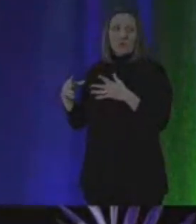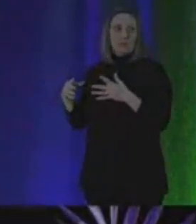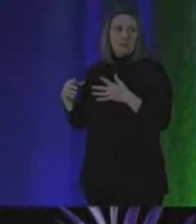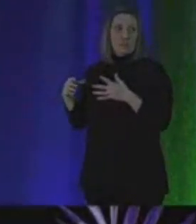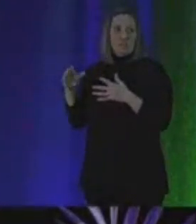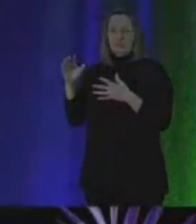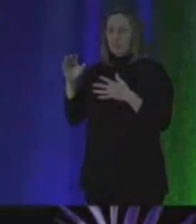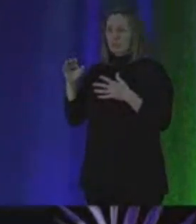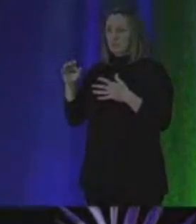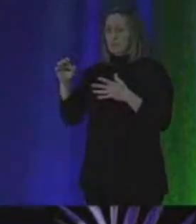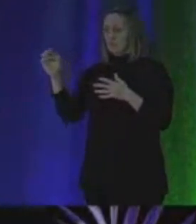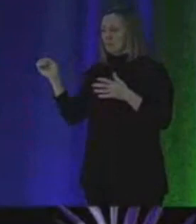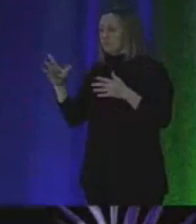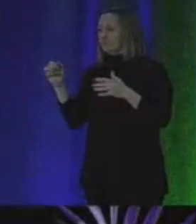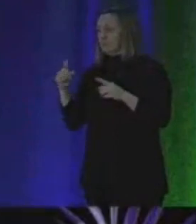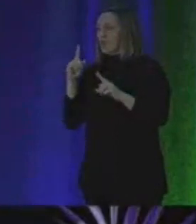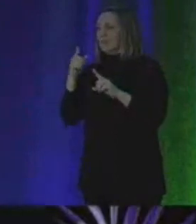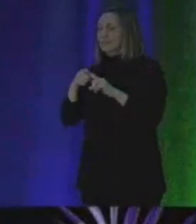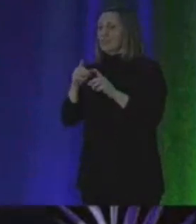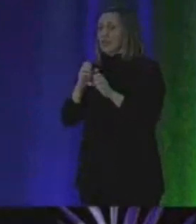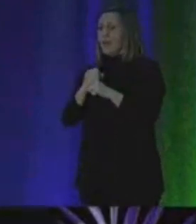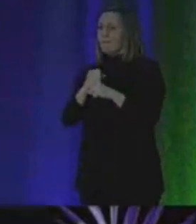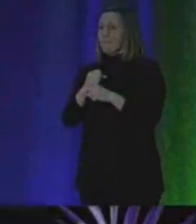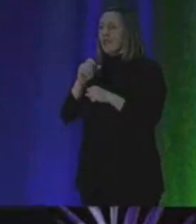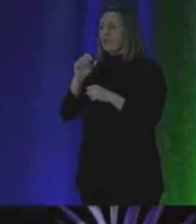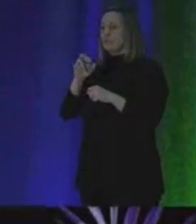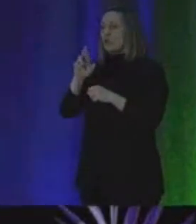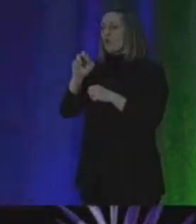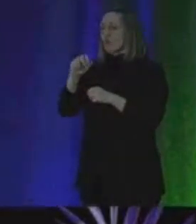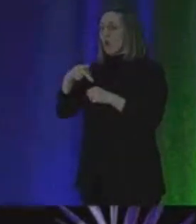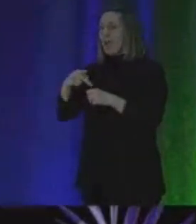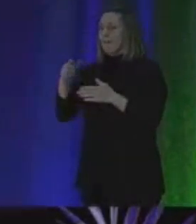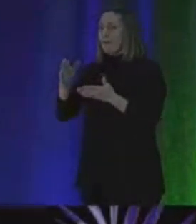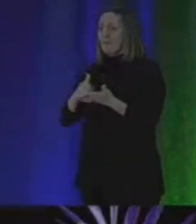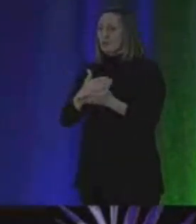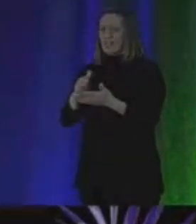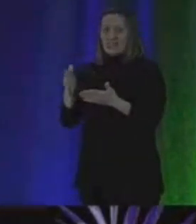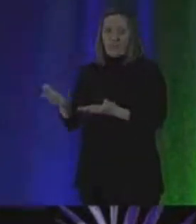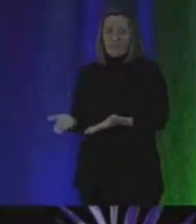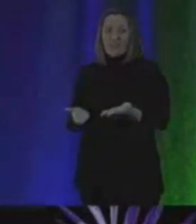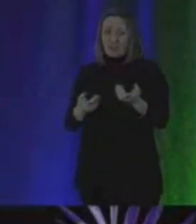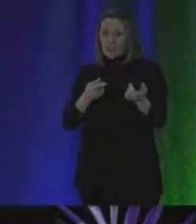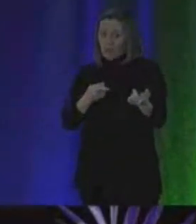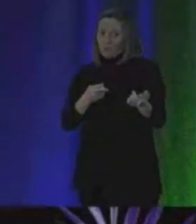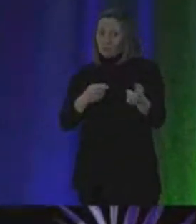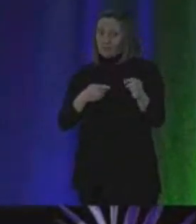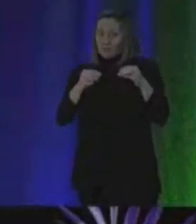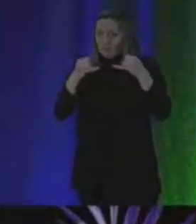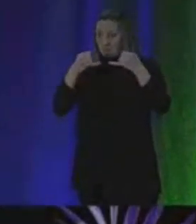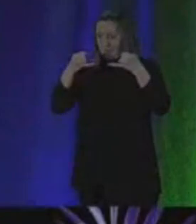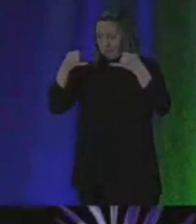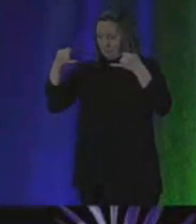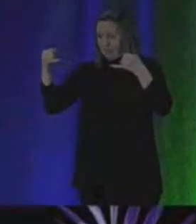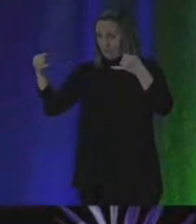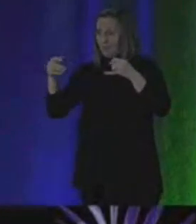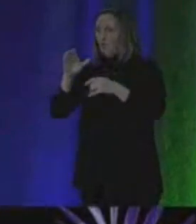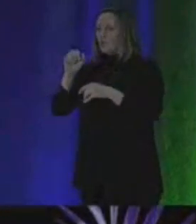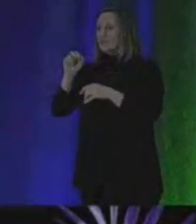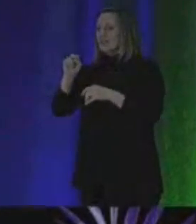at until it makes rap music. And then this right here, these guys, these little rascals, these are